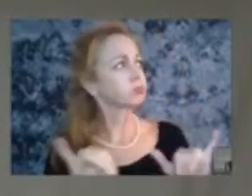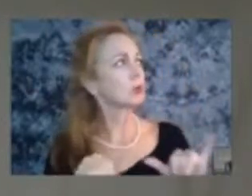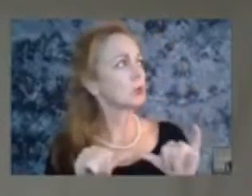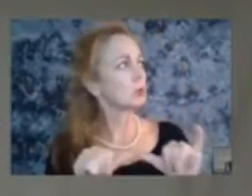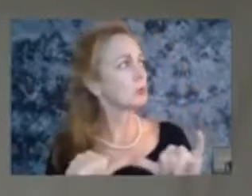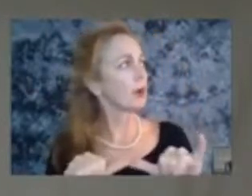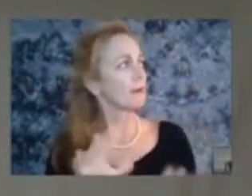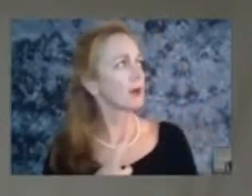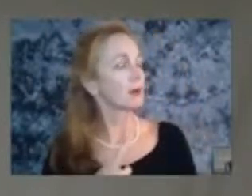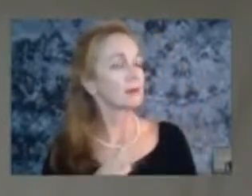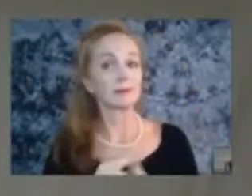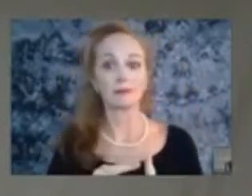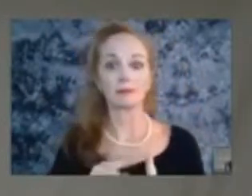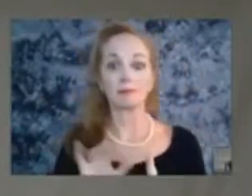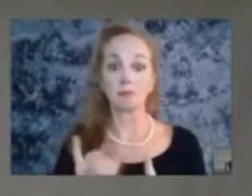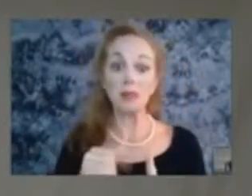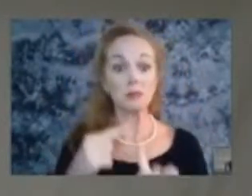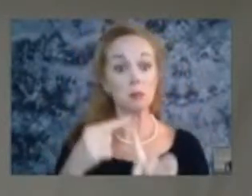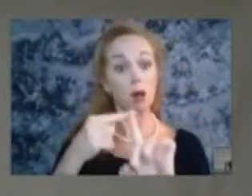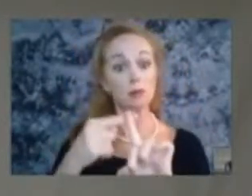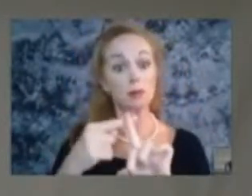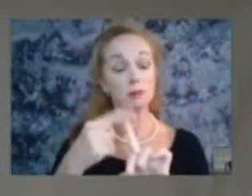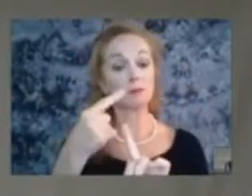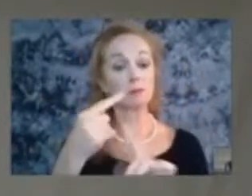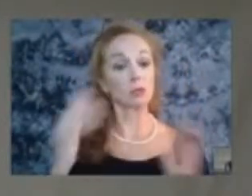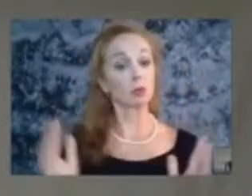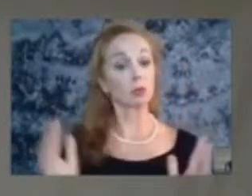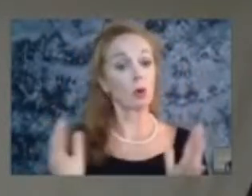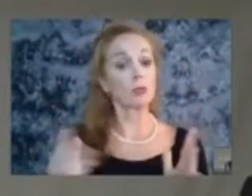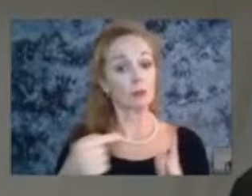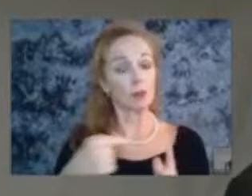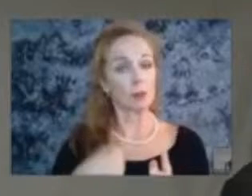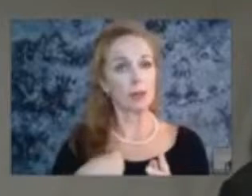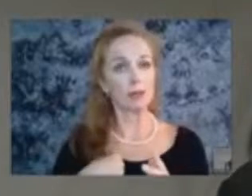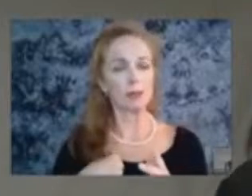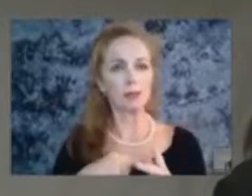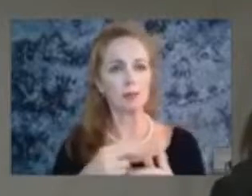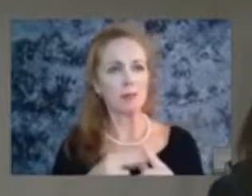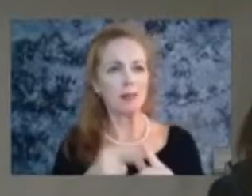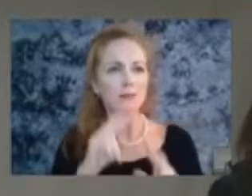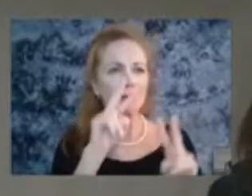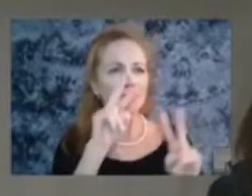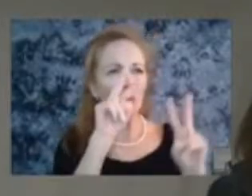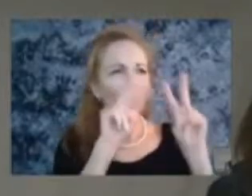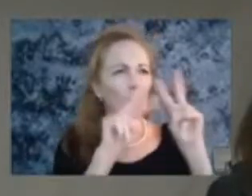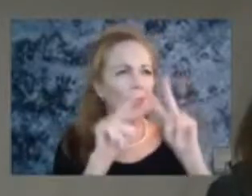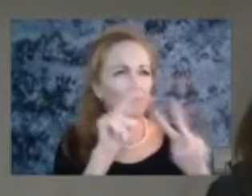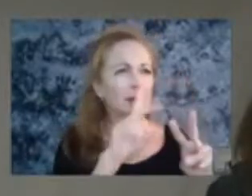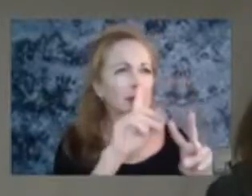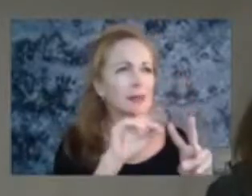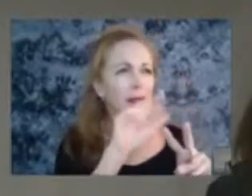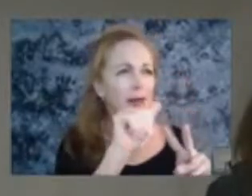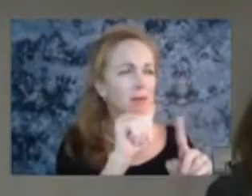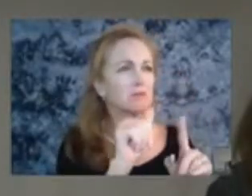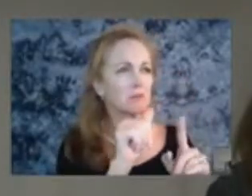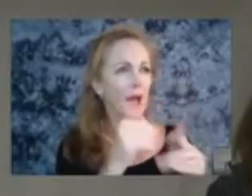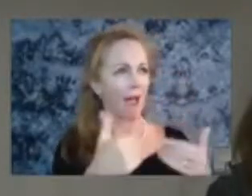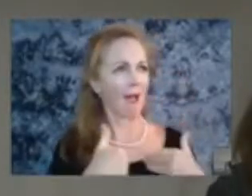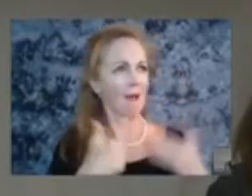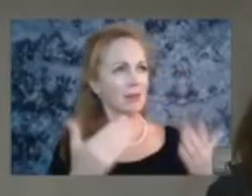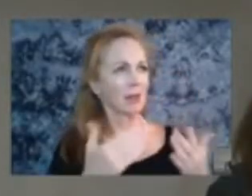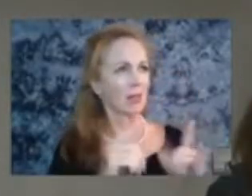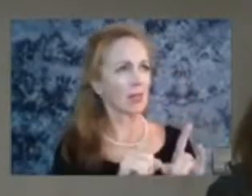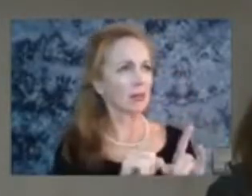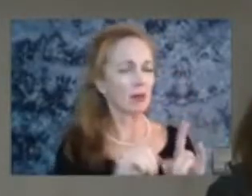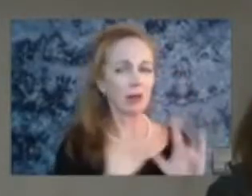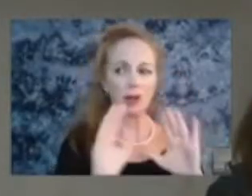that's encouraging, I think, for me to look at the data in front of us and the experience of our neighbors that are